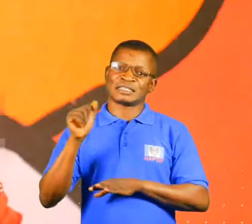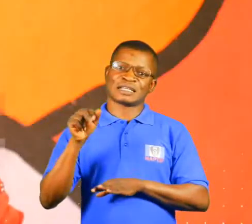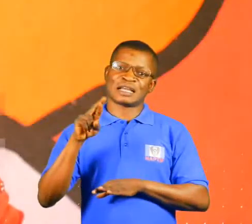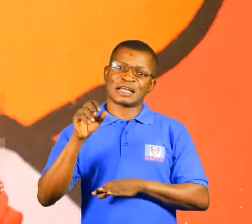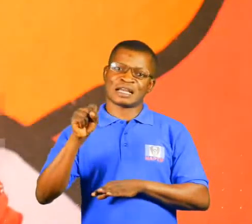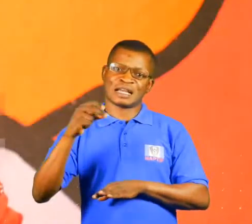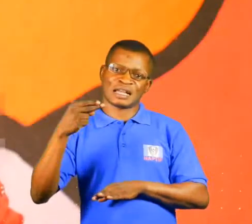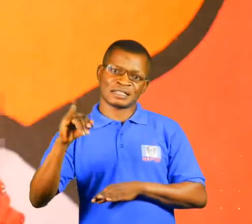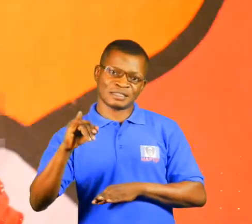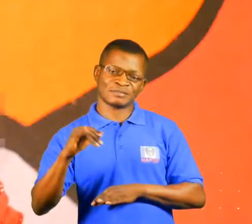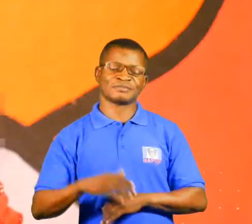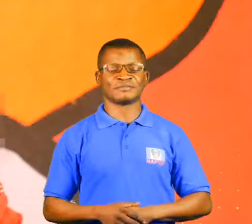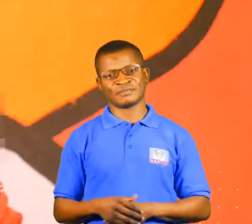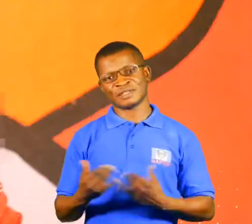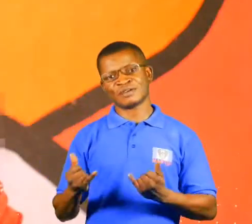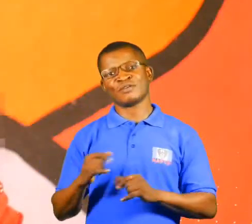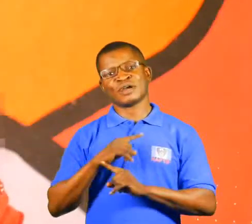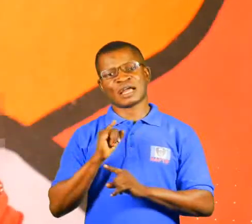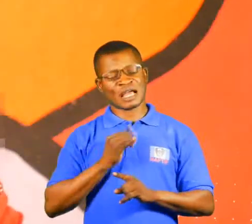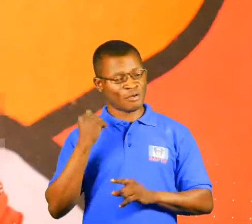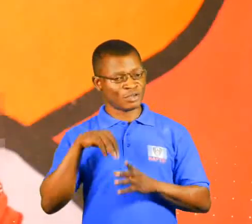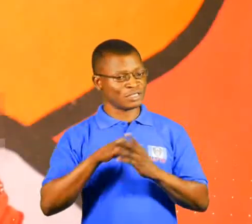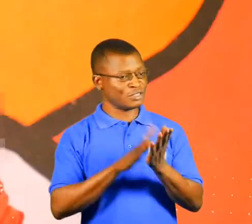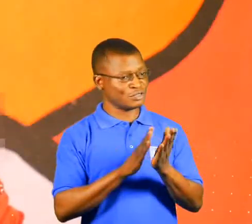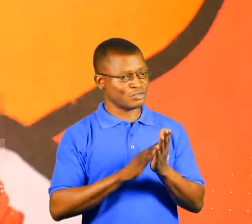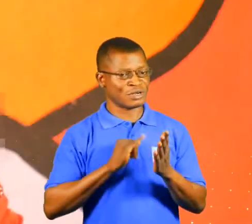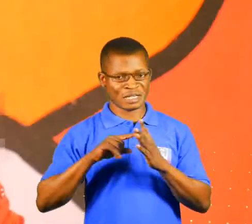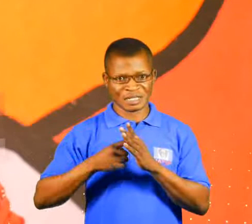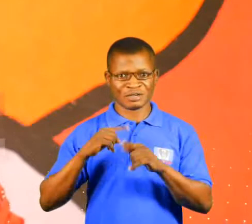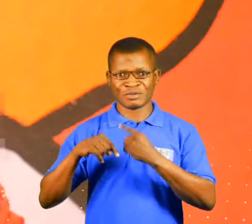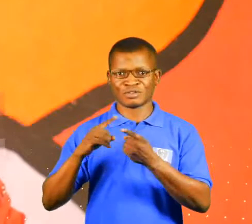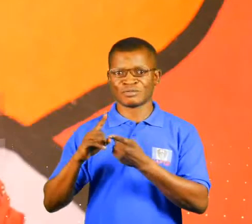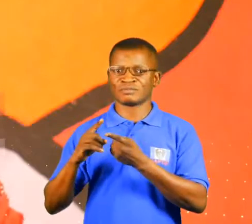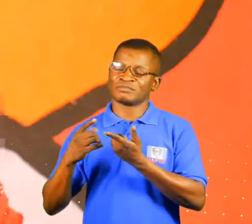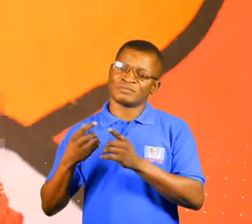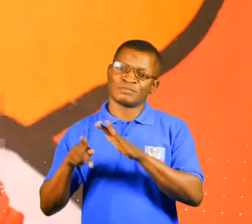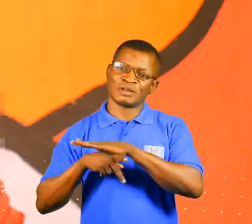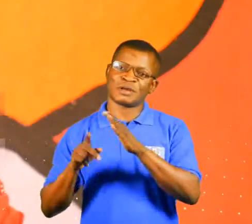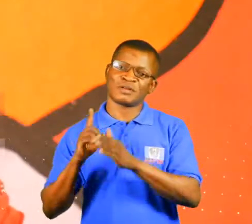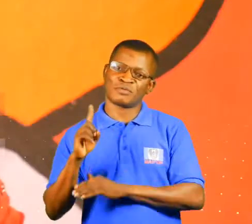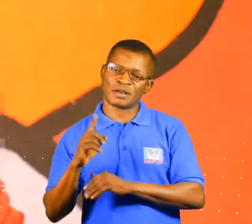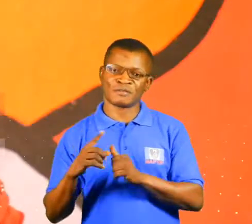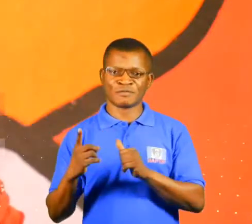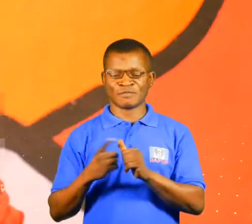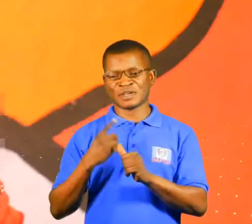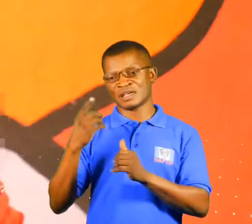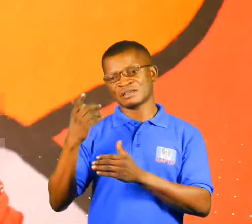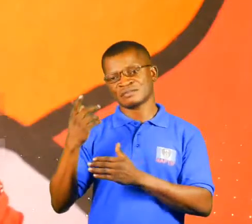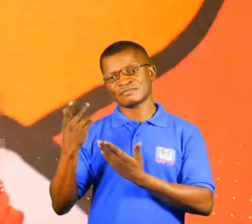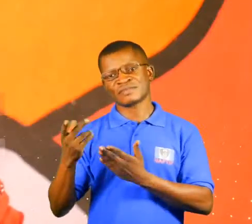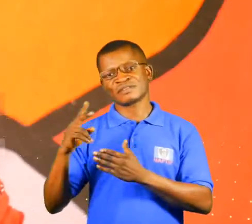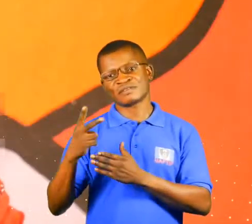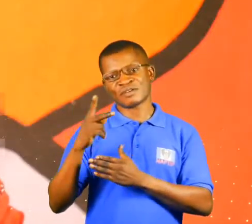Karishi. So when I went there, I was in school. I started from primary 1. I think first term,